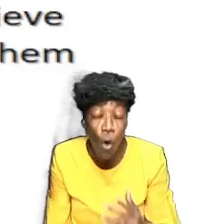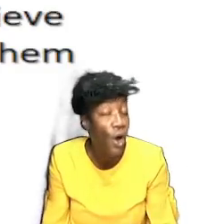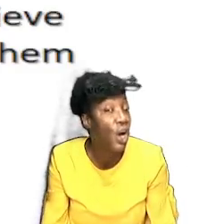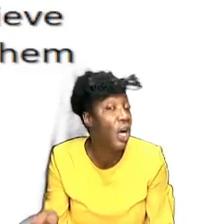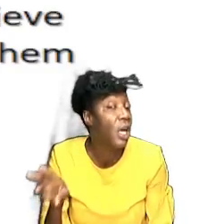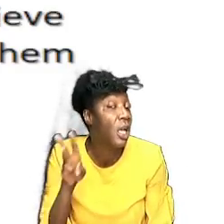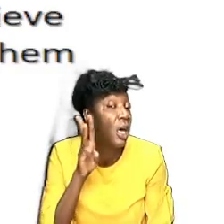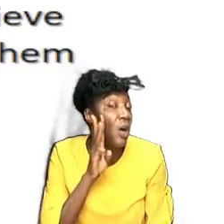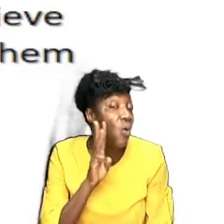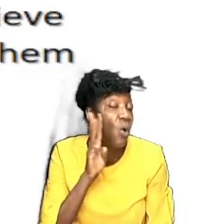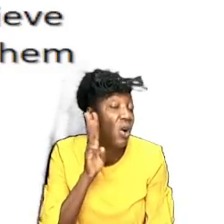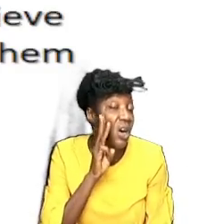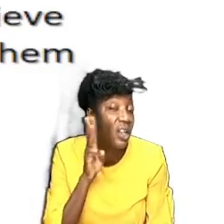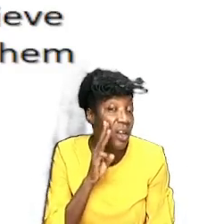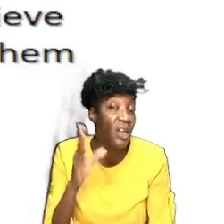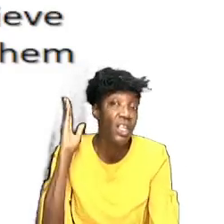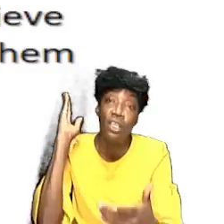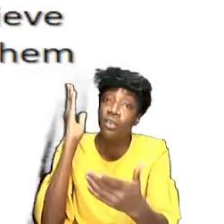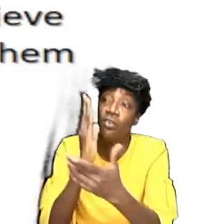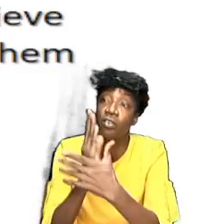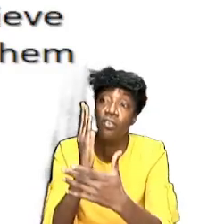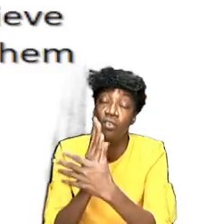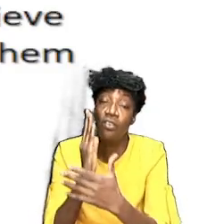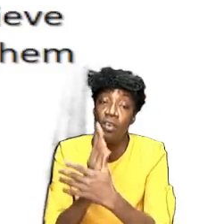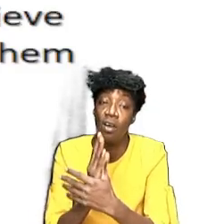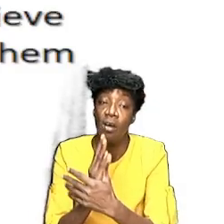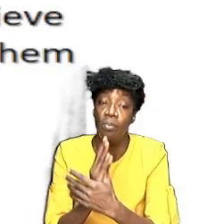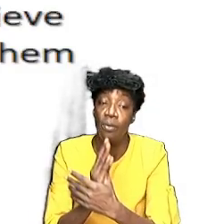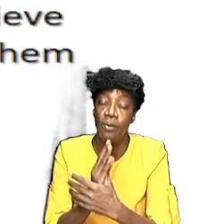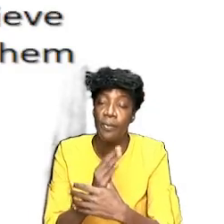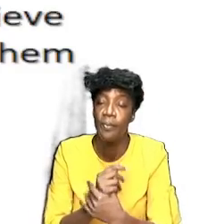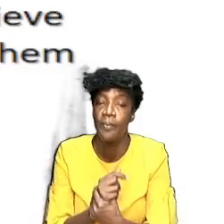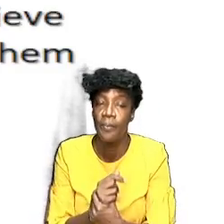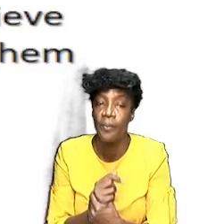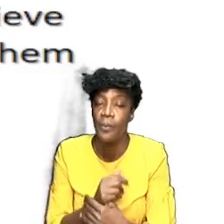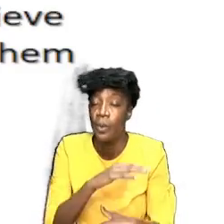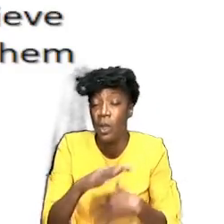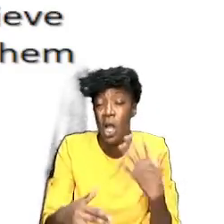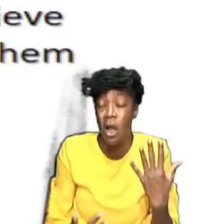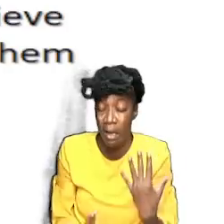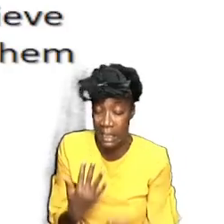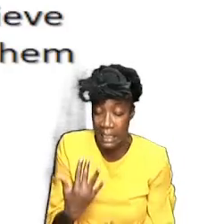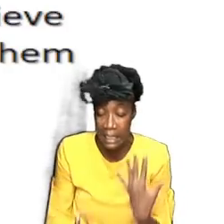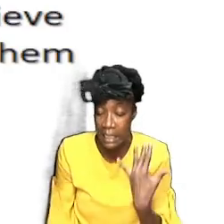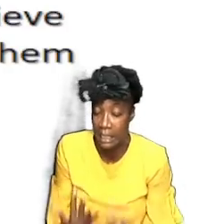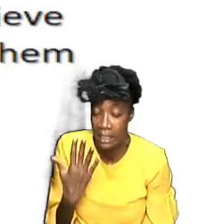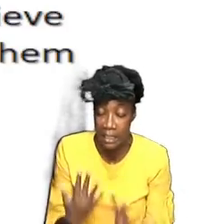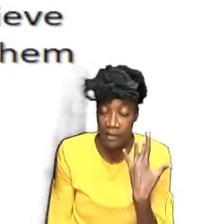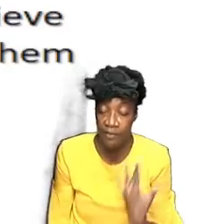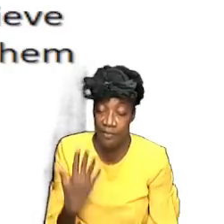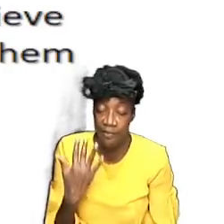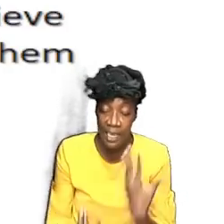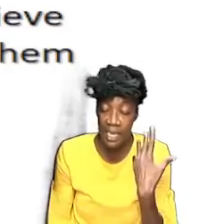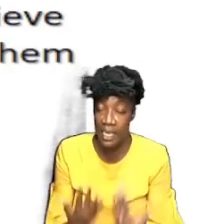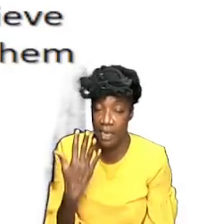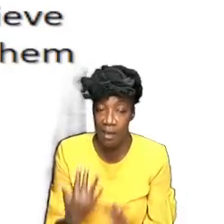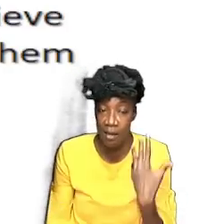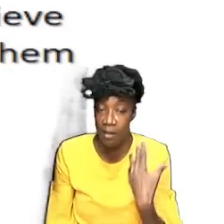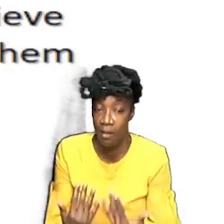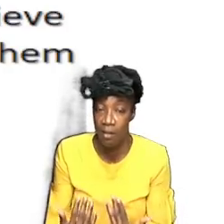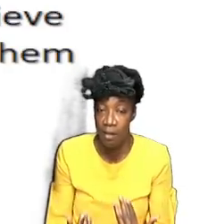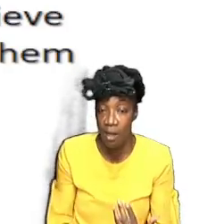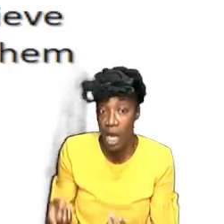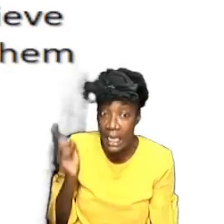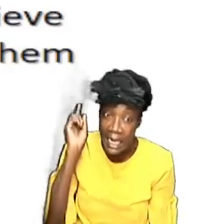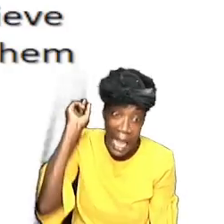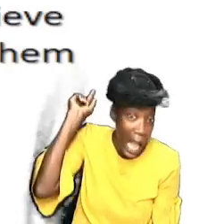we'd diffuse all the heat and the fire that was at the front part of the arrow. When